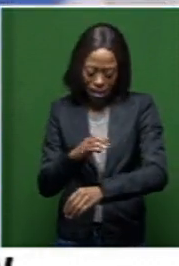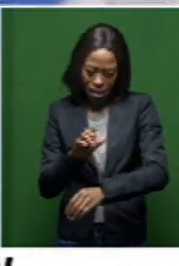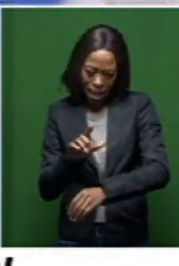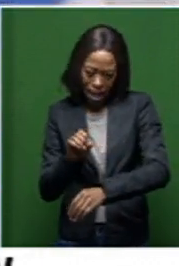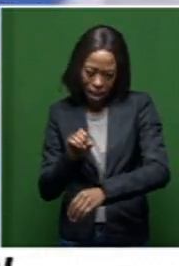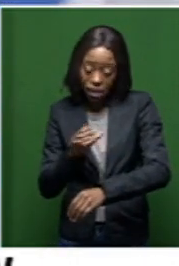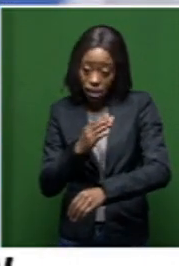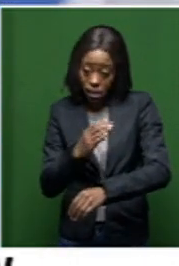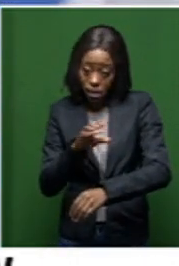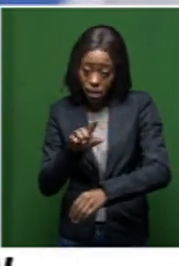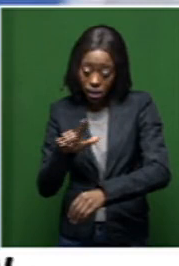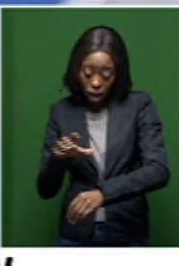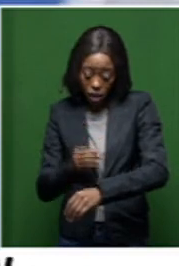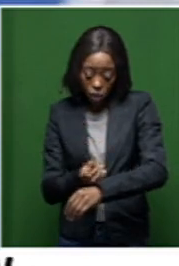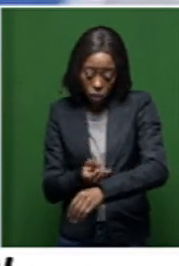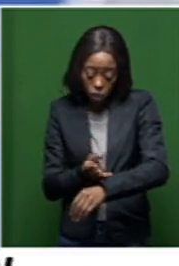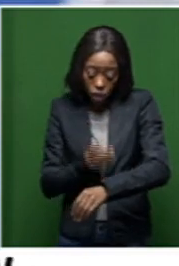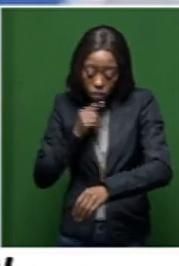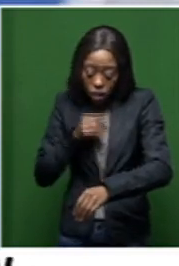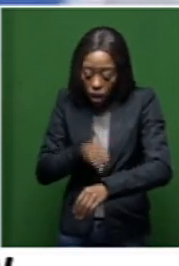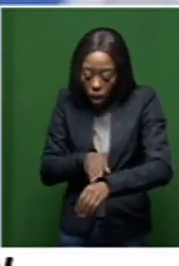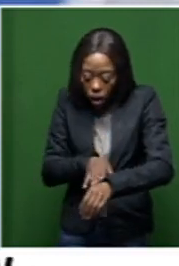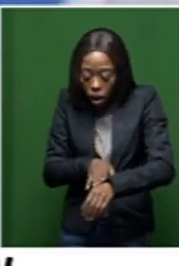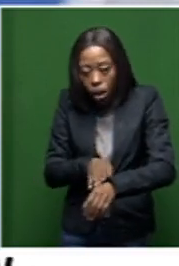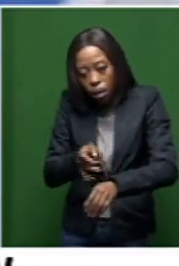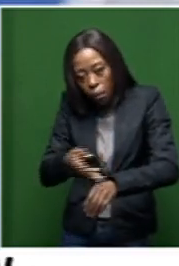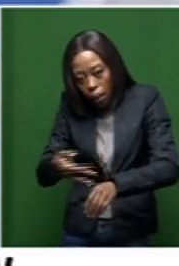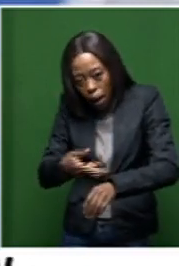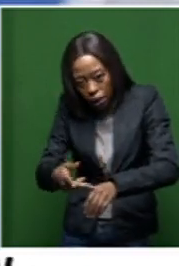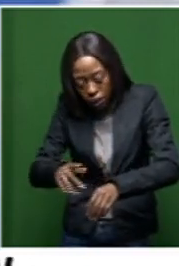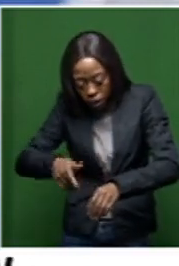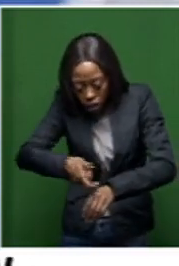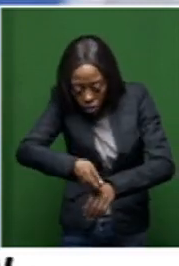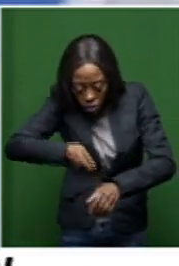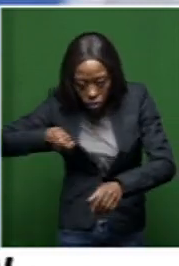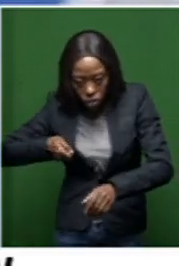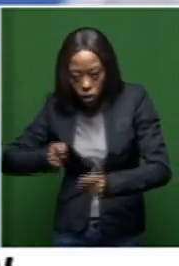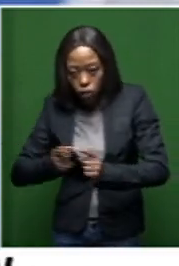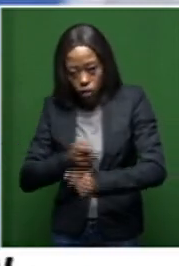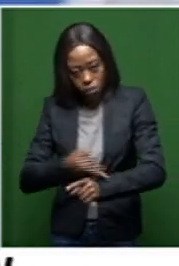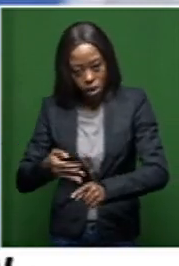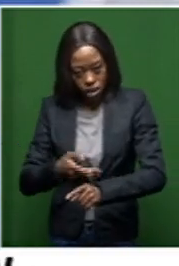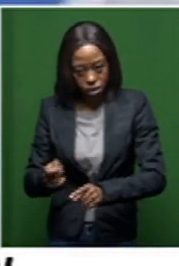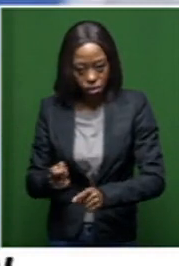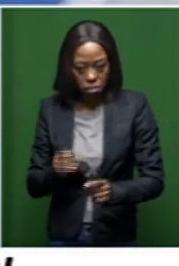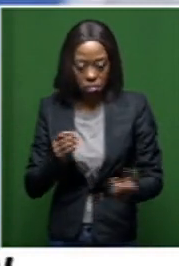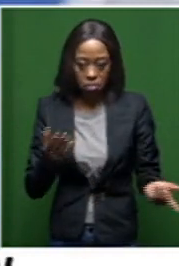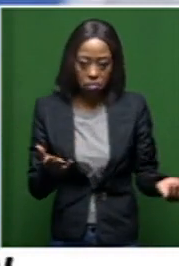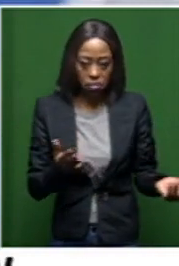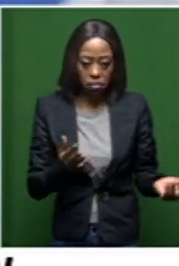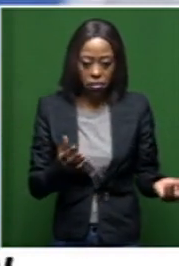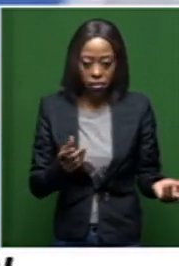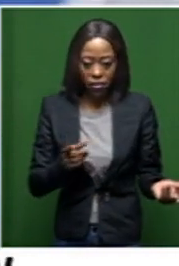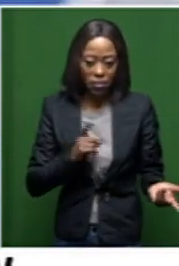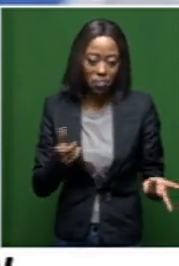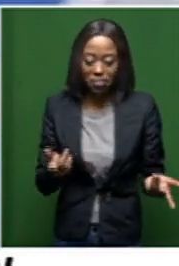much so that it is pushed into your peripheral bloodstream, which means we can take it from your bloodstream, essentially. If you really want to